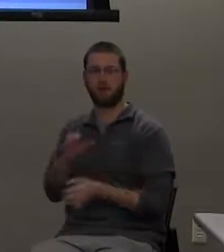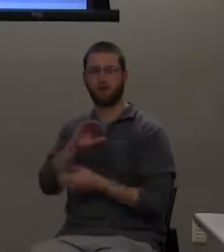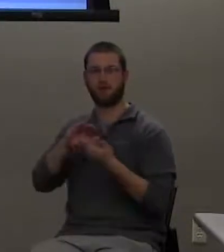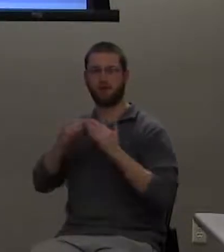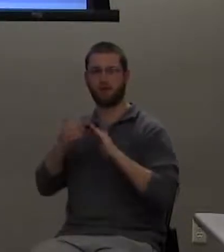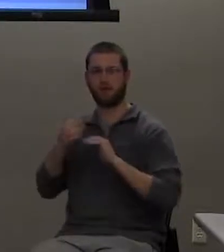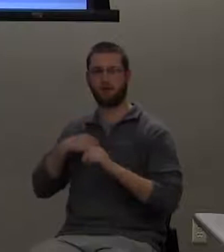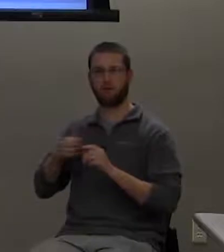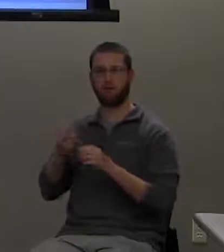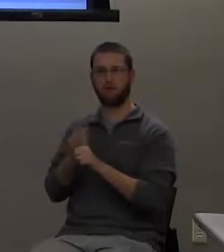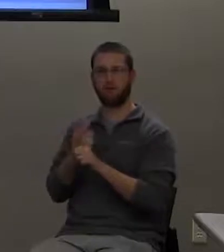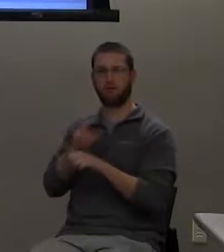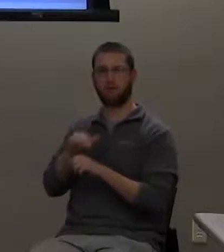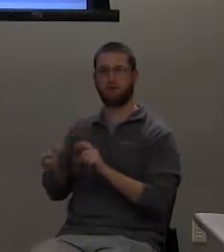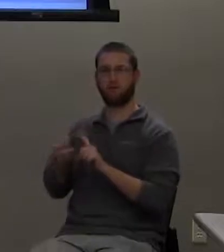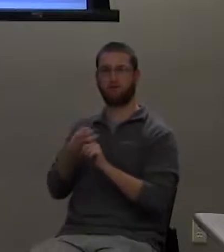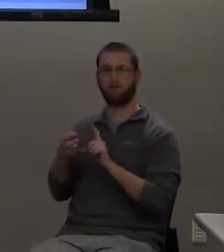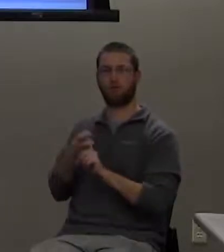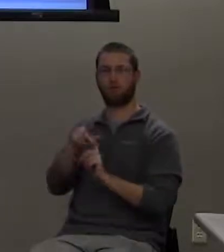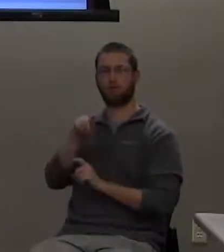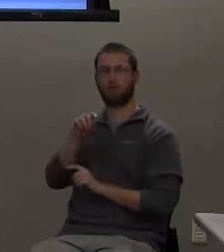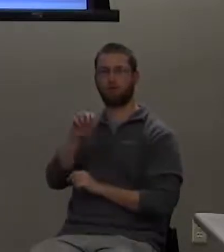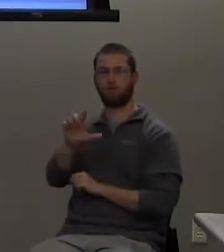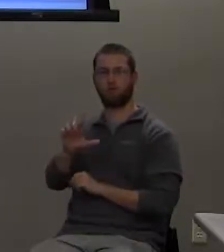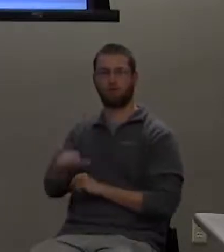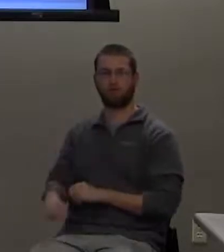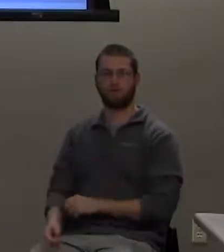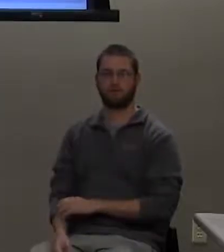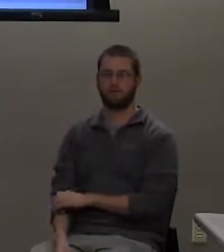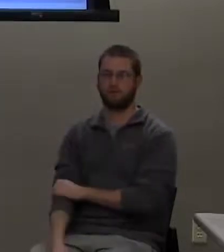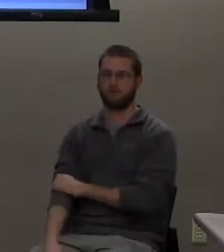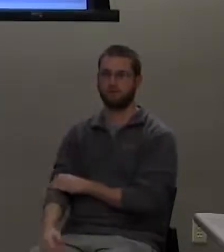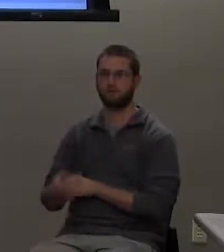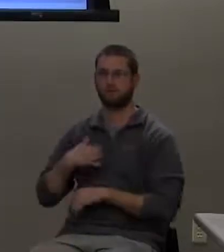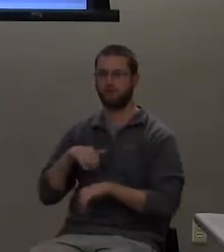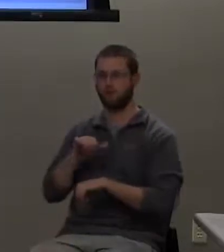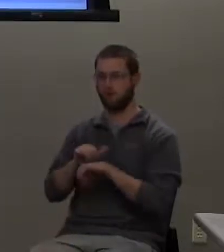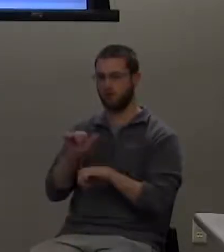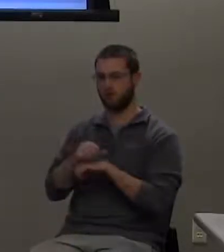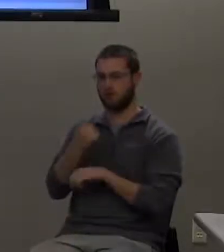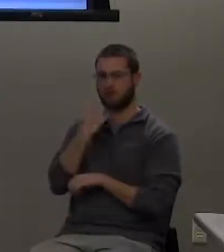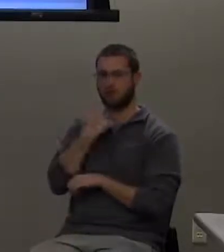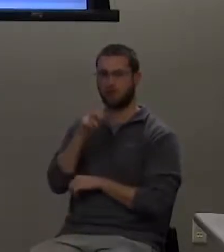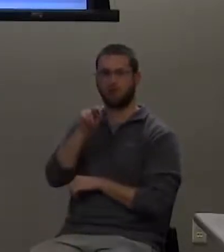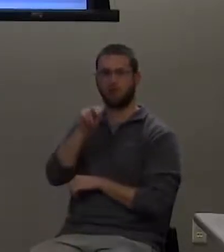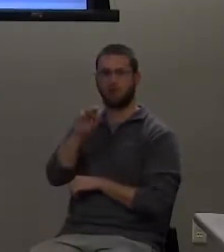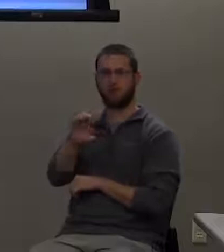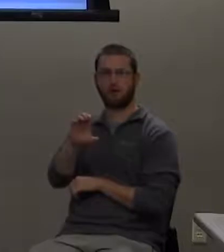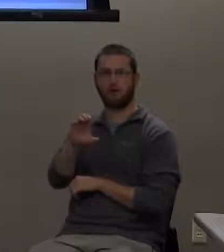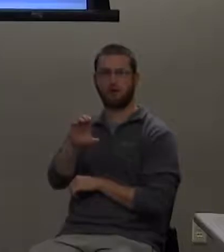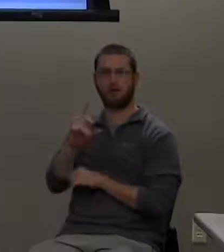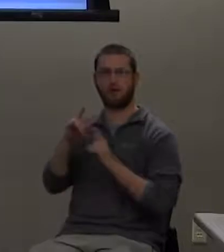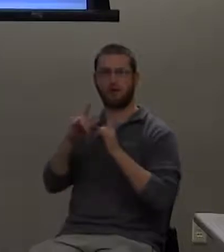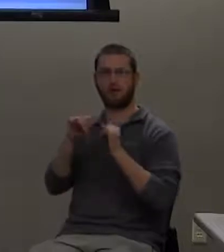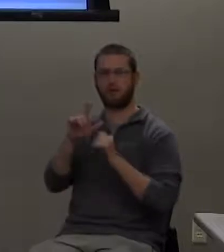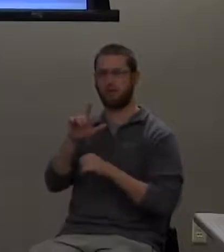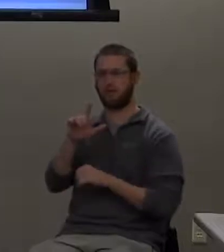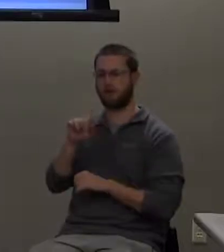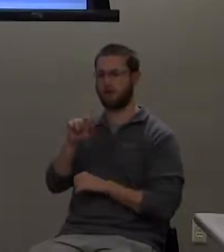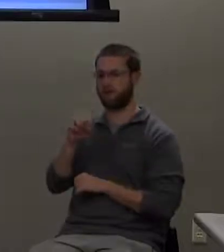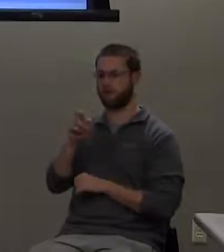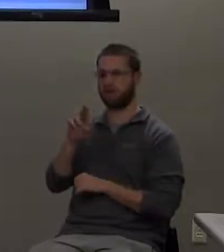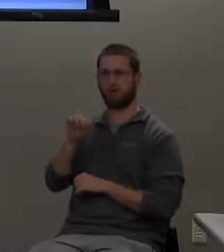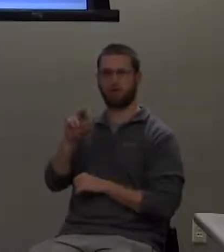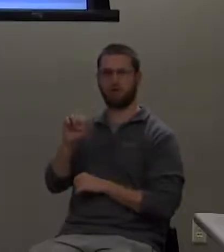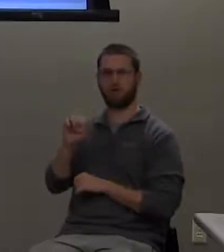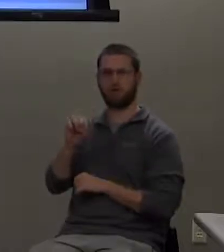can use that as a recruiting tool. I worked in Onslow County, North Carolina, where Camp Lejeune is. If you're not familiar, it's